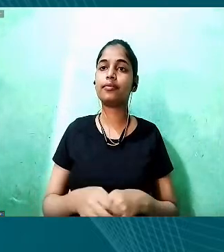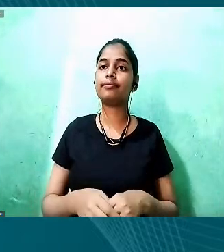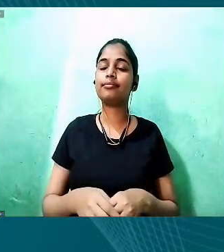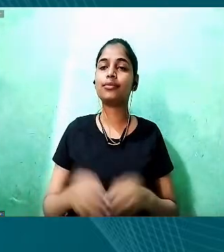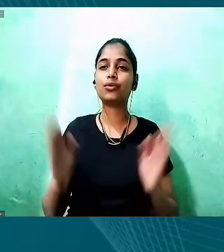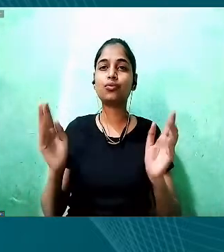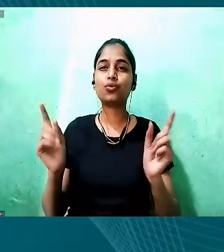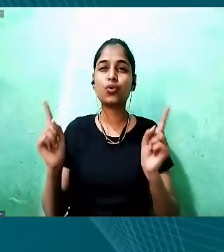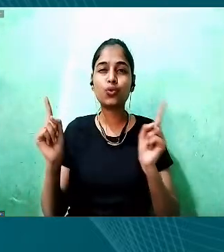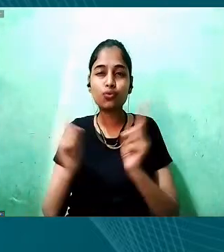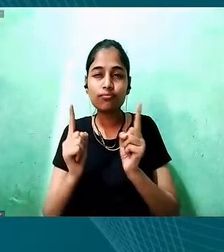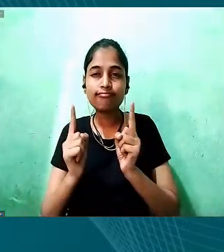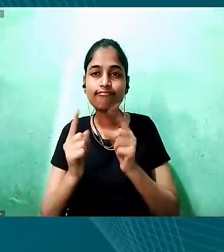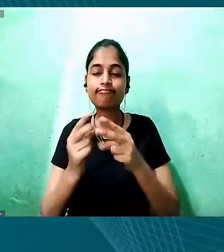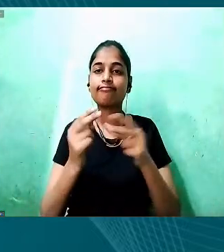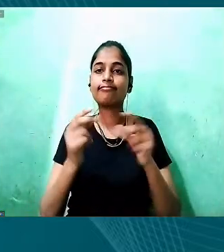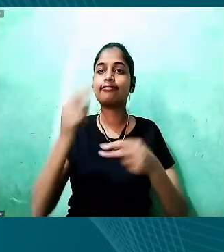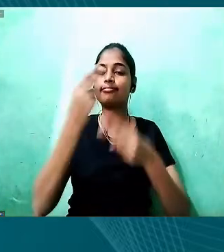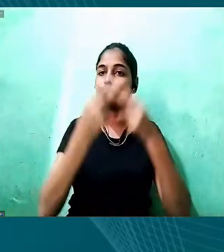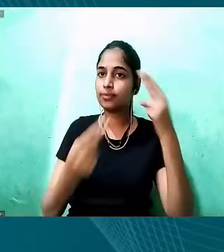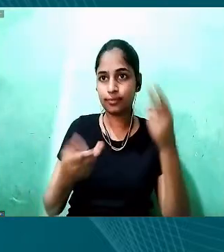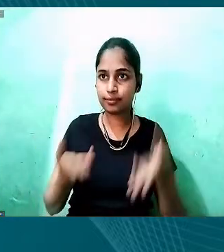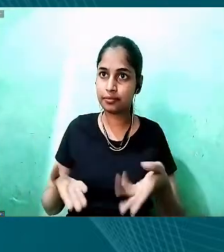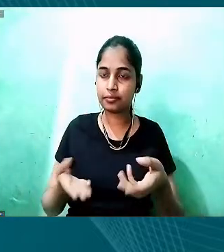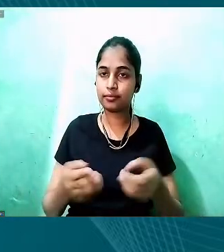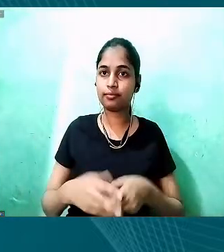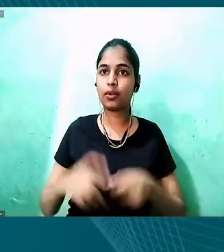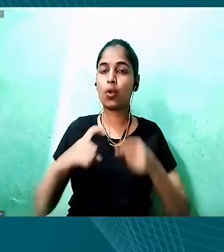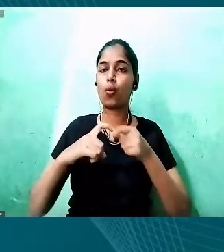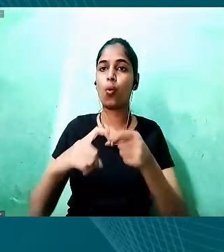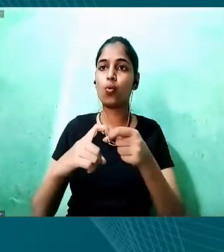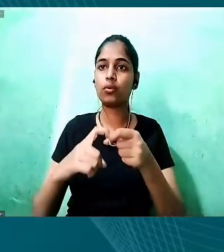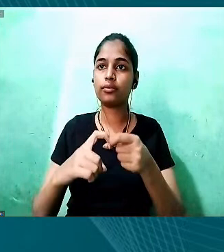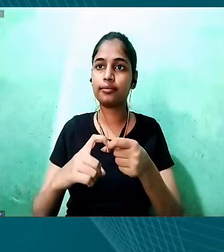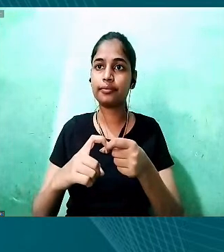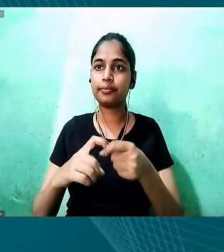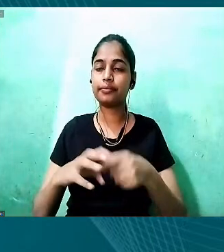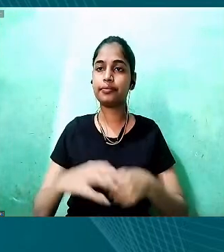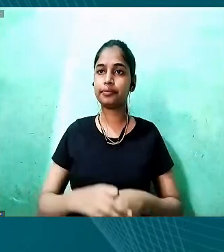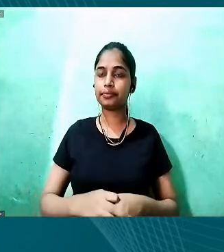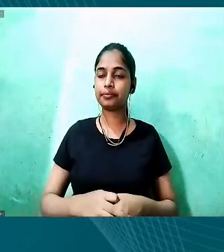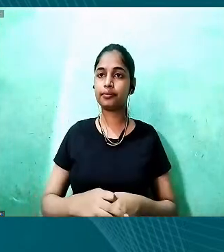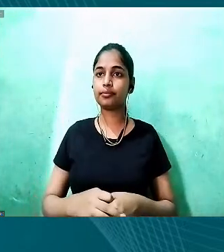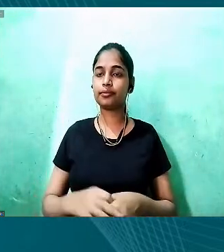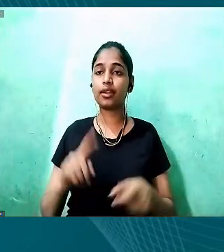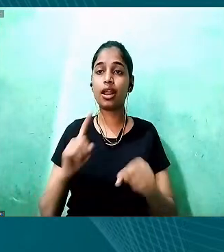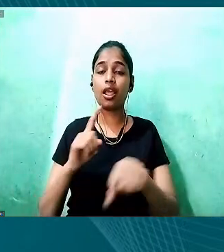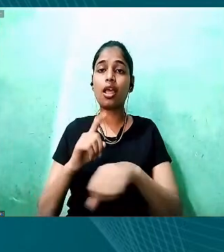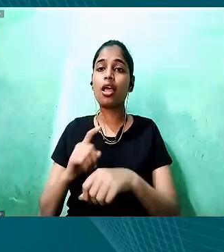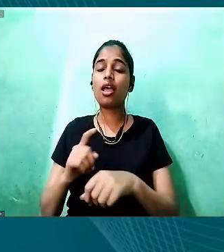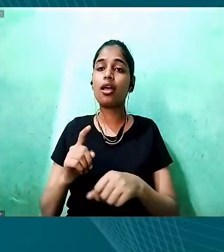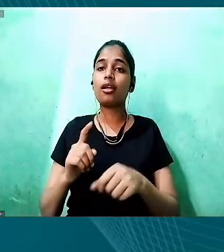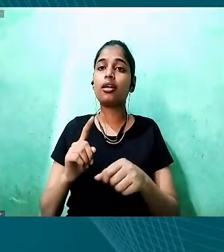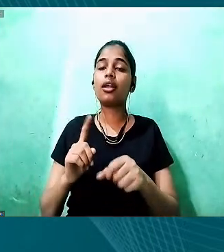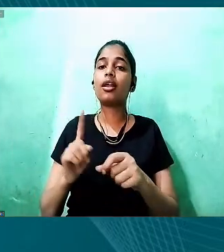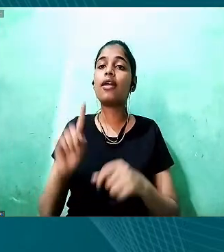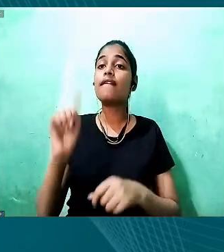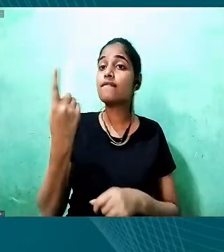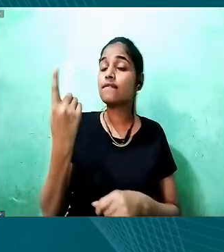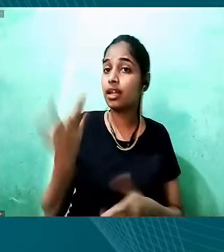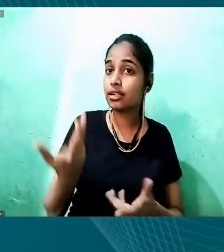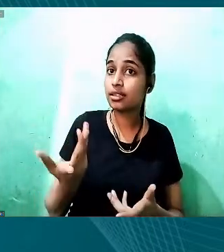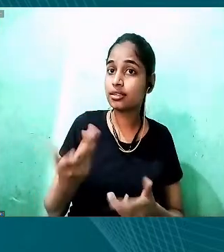The writer got the otter in Scotland. Iraq,